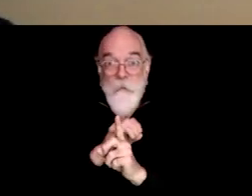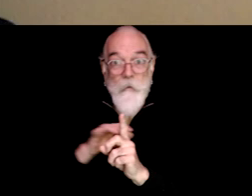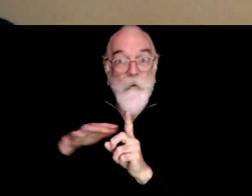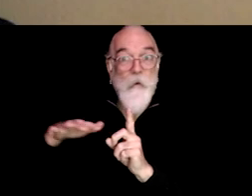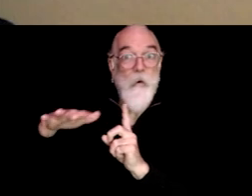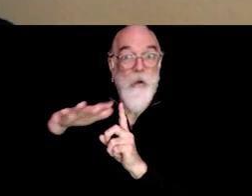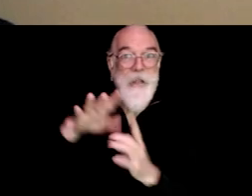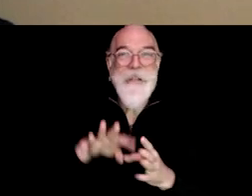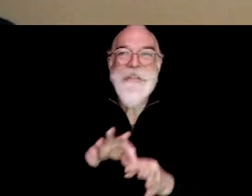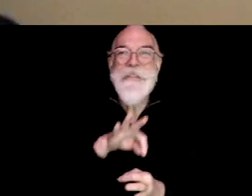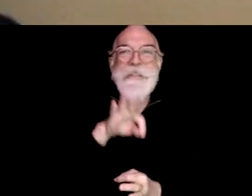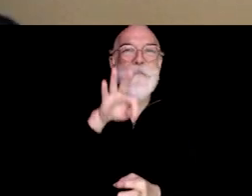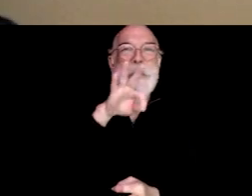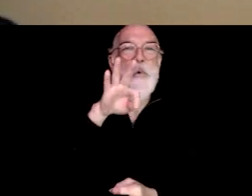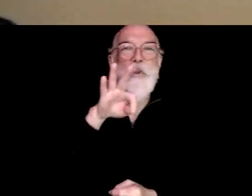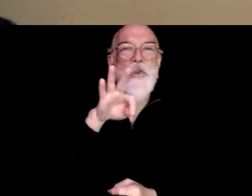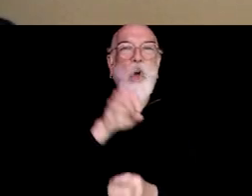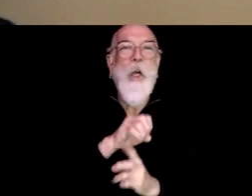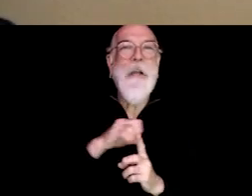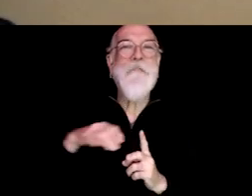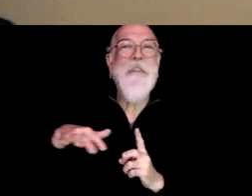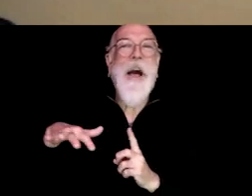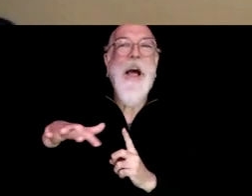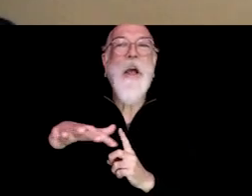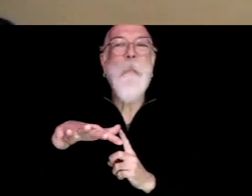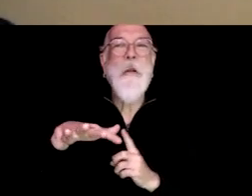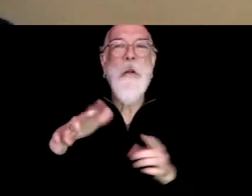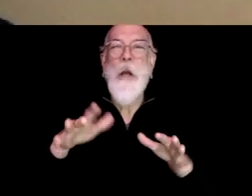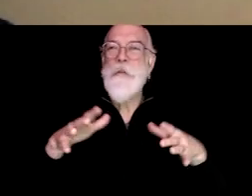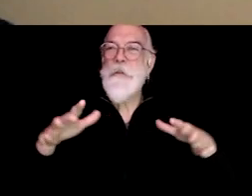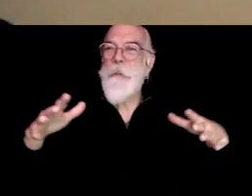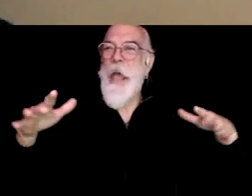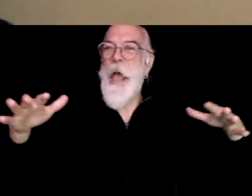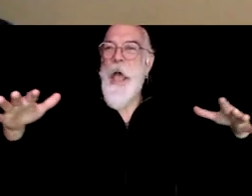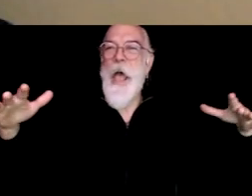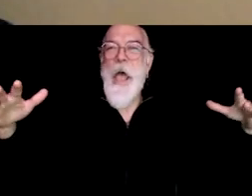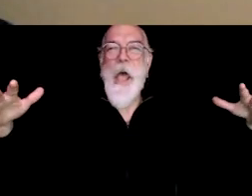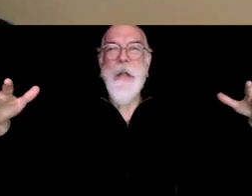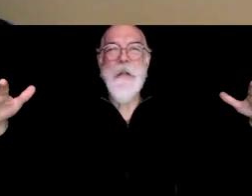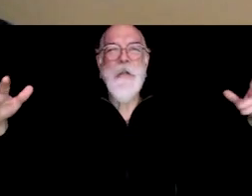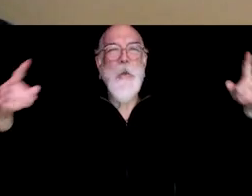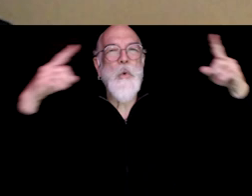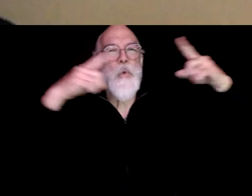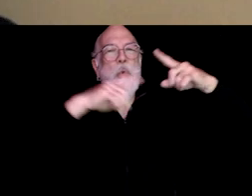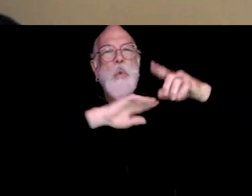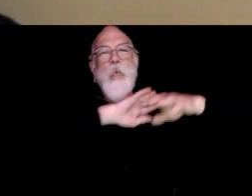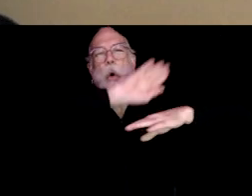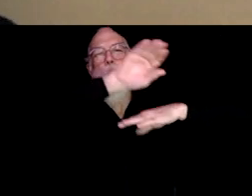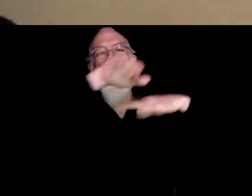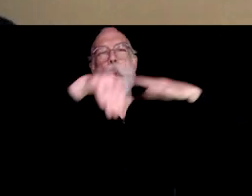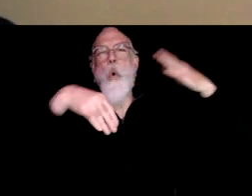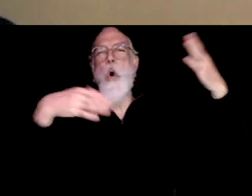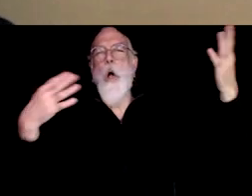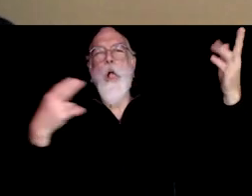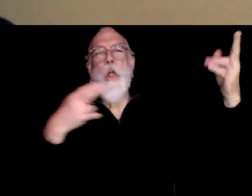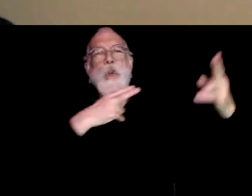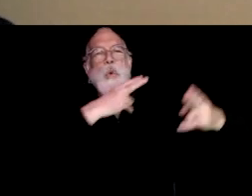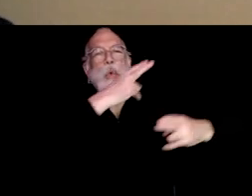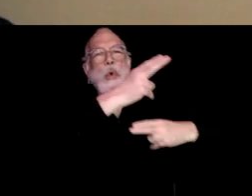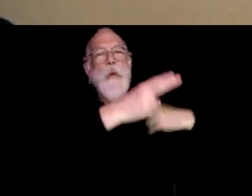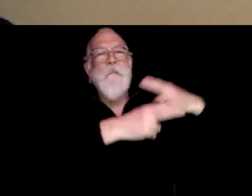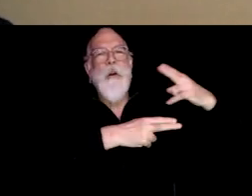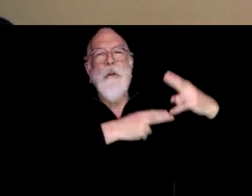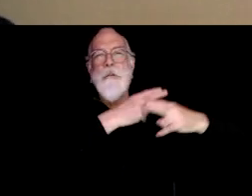spiritual environment, expanding all the way out to the universe. It is an